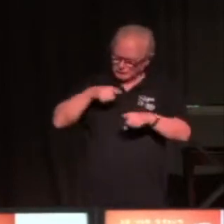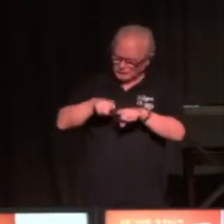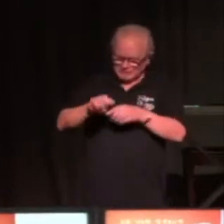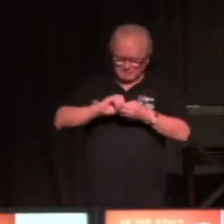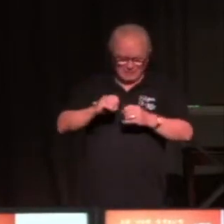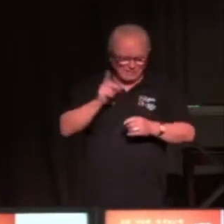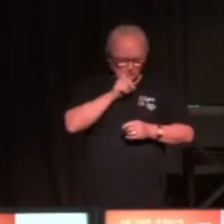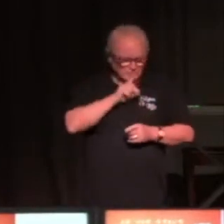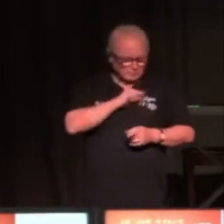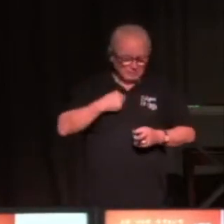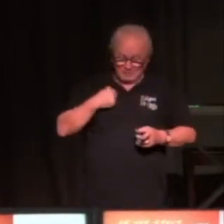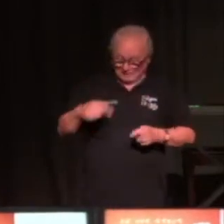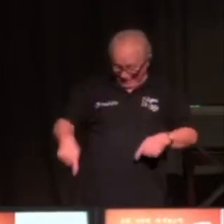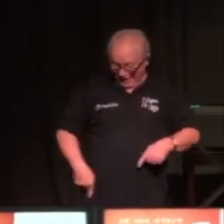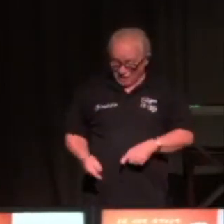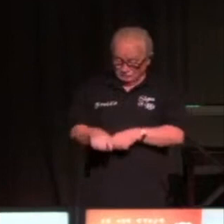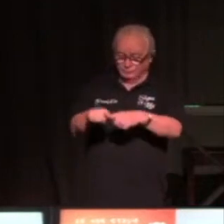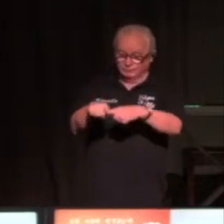with my leg in the air.